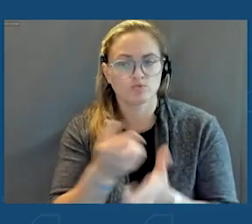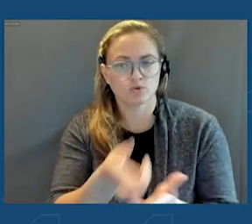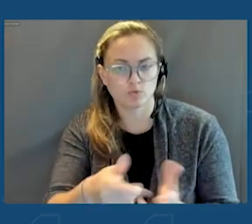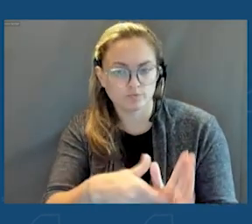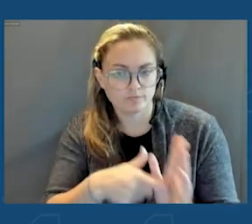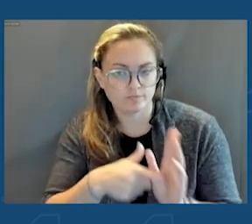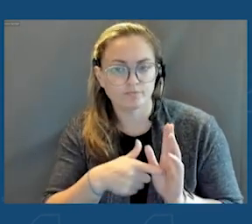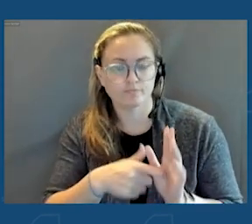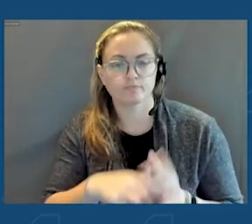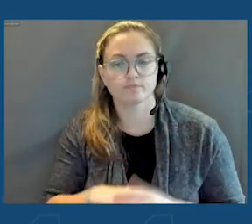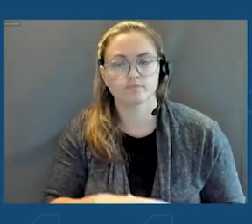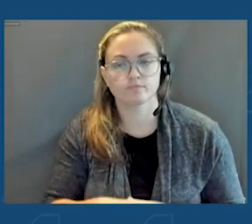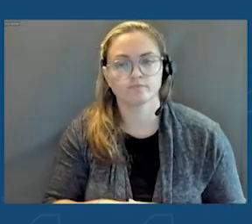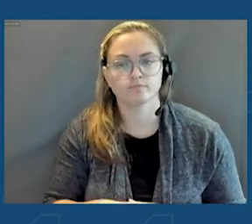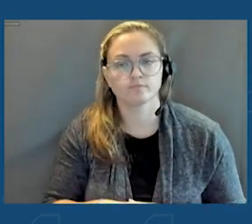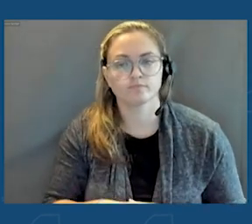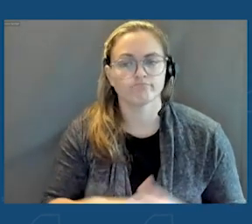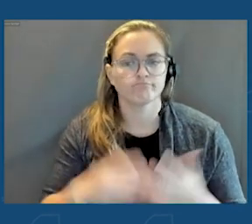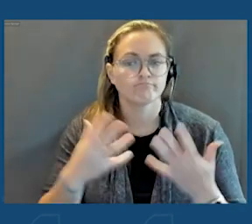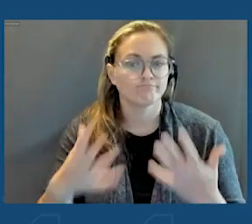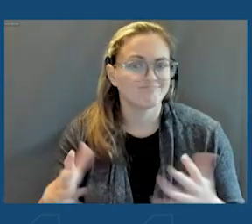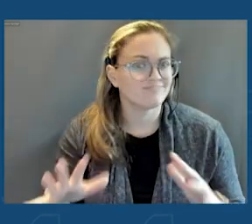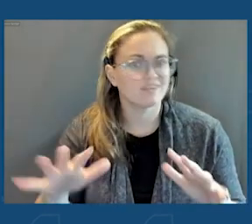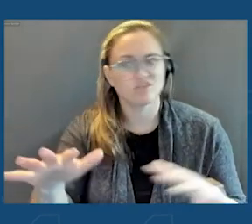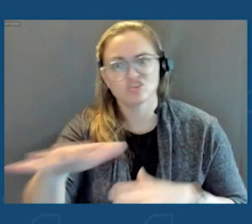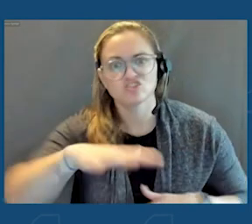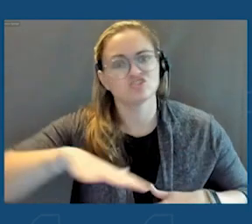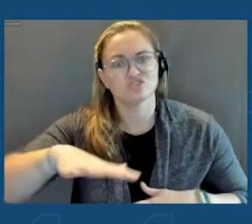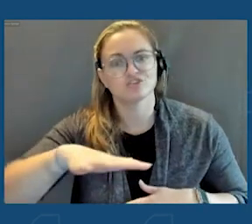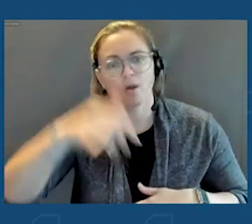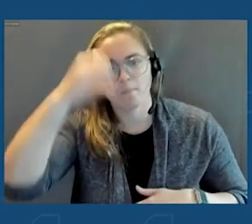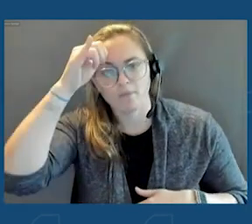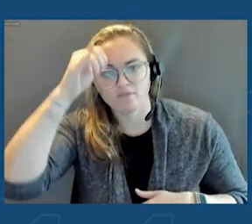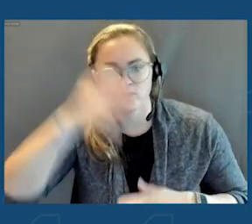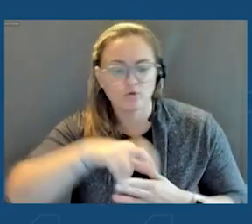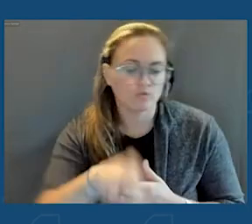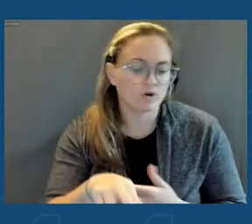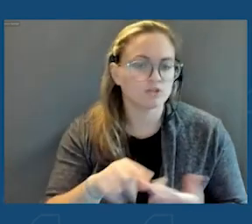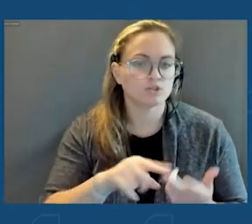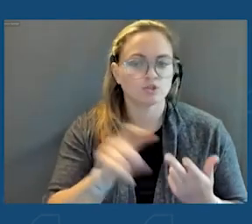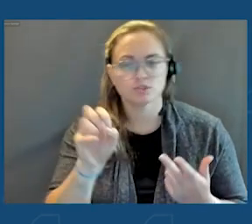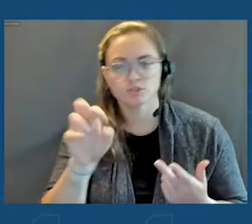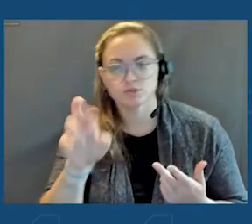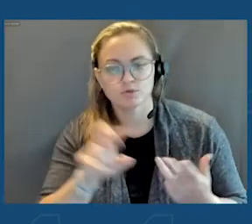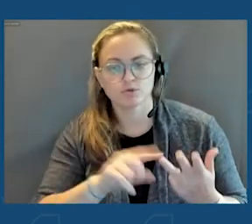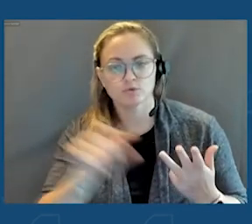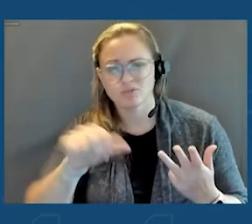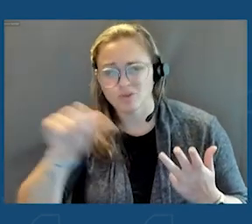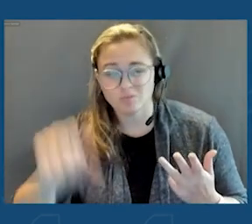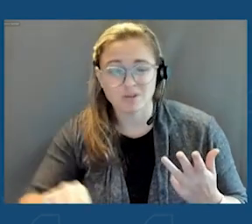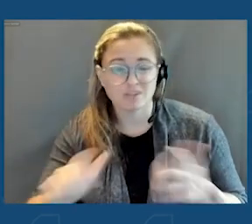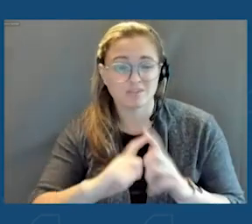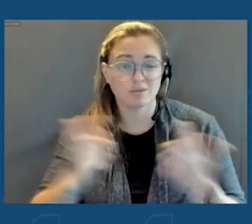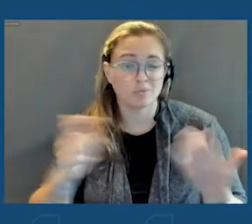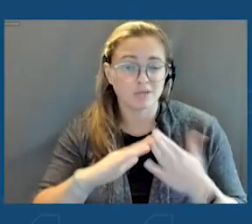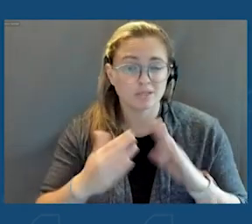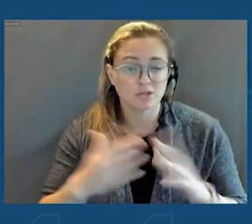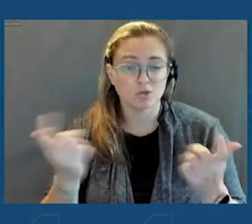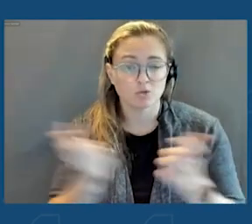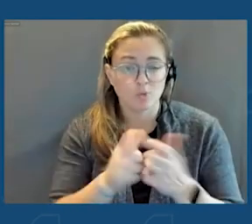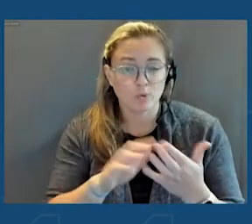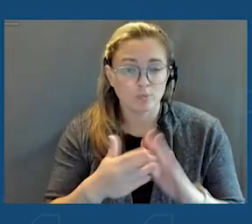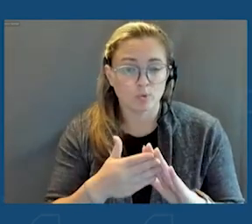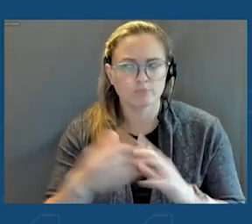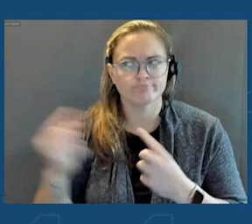well. I've been in the streets in Buffalo, Rochester, Syracuse, Albany, the major cities, the smaller communities. They are all